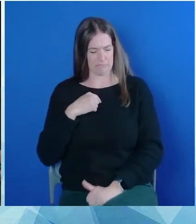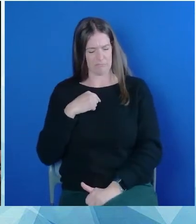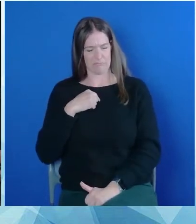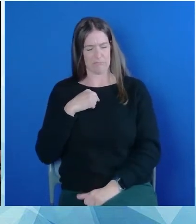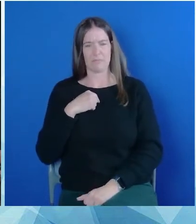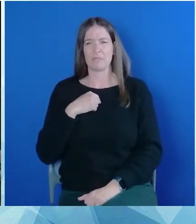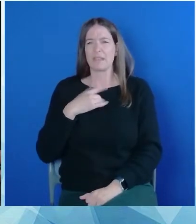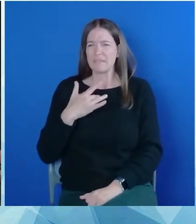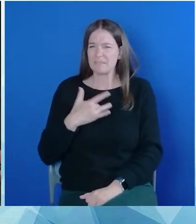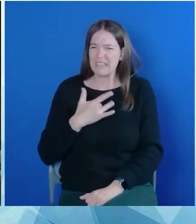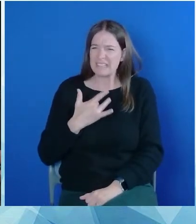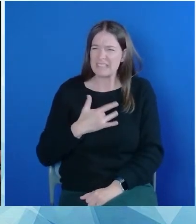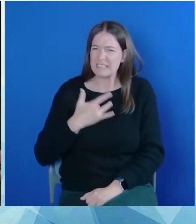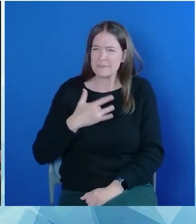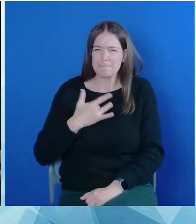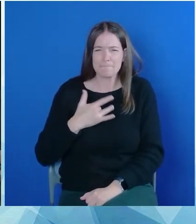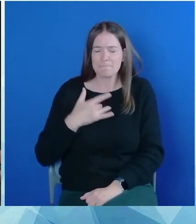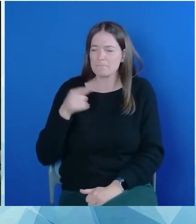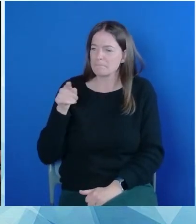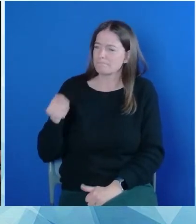a sense of urgency.